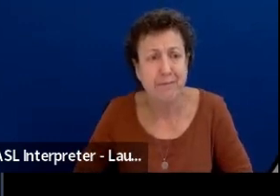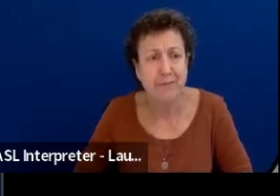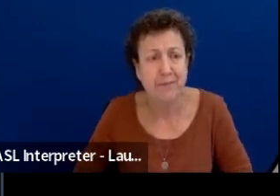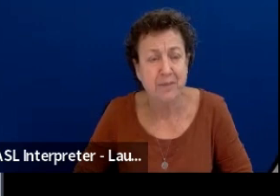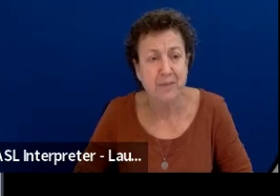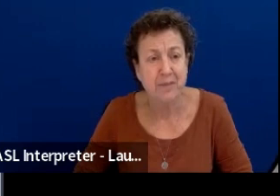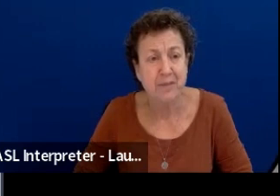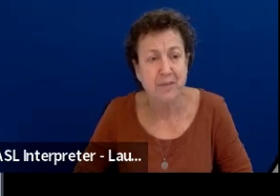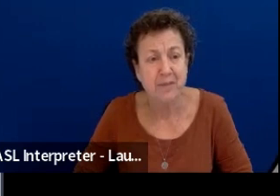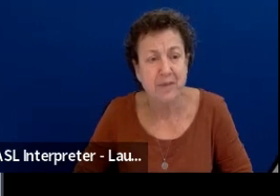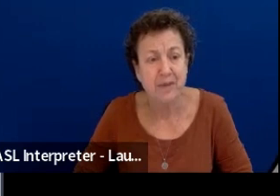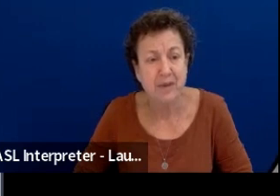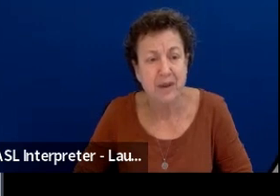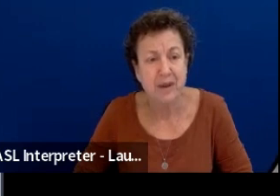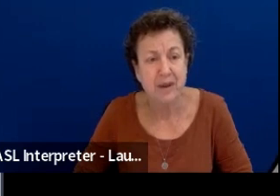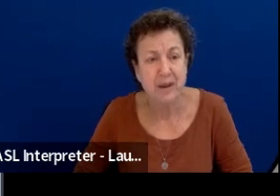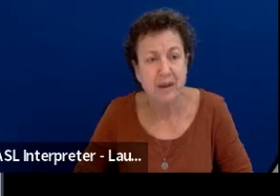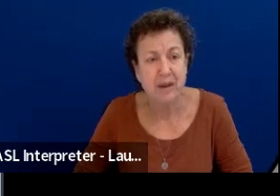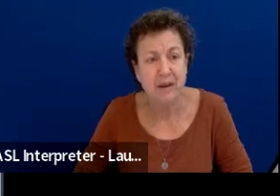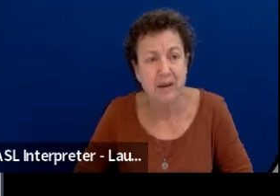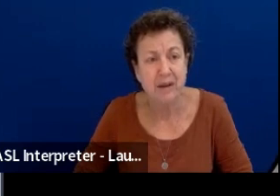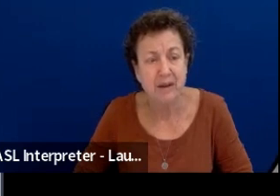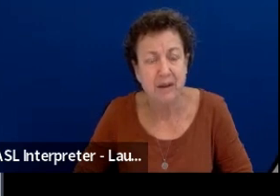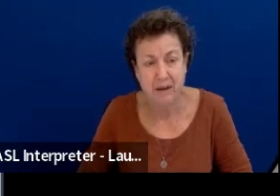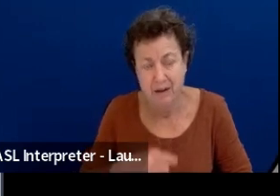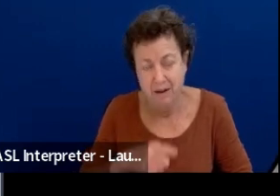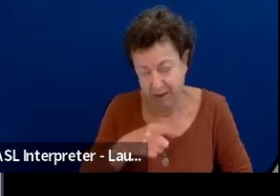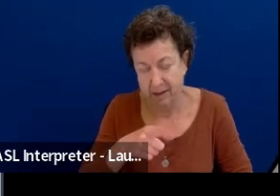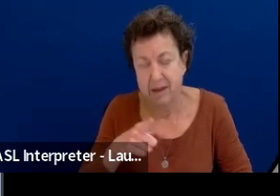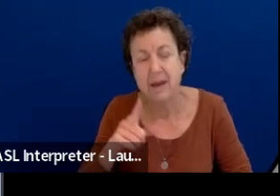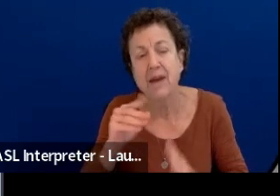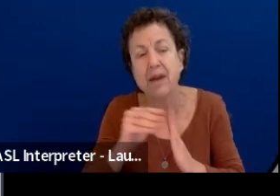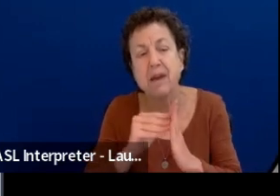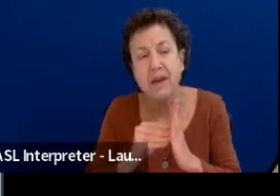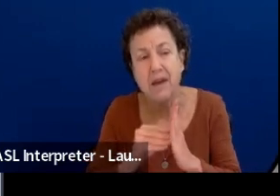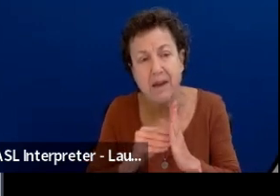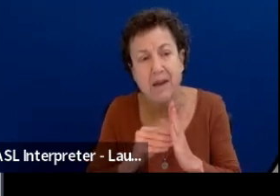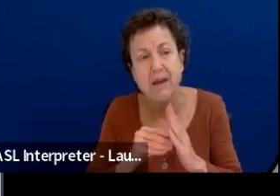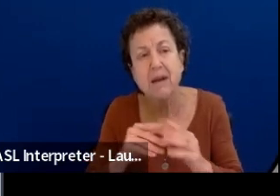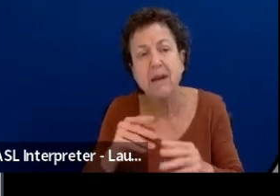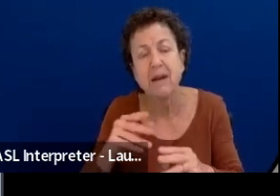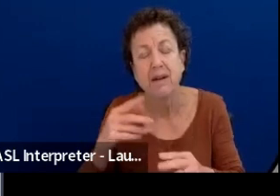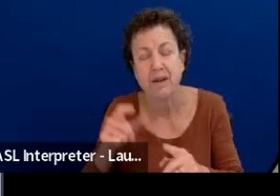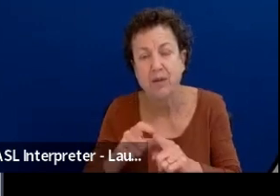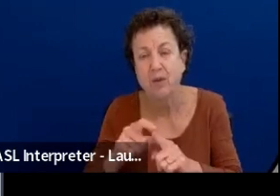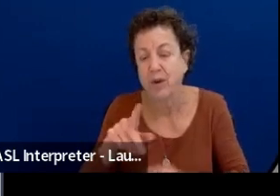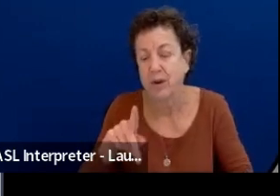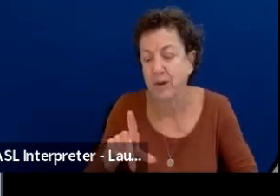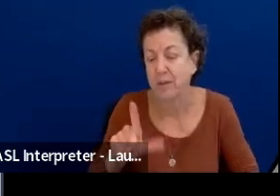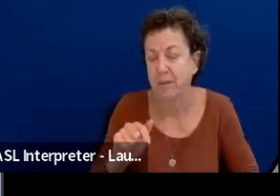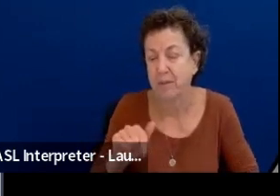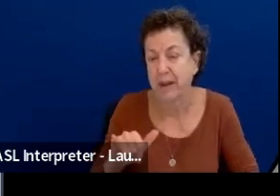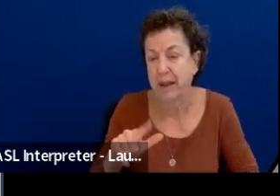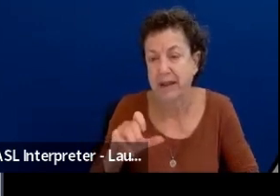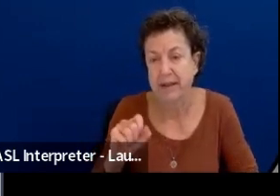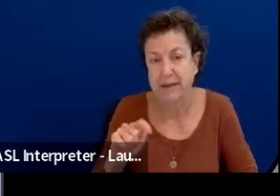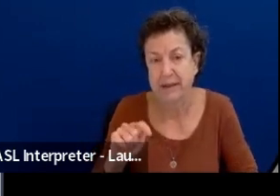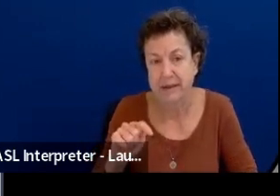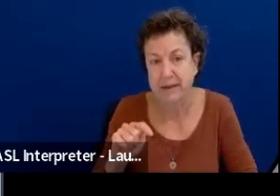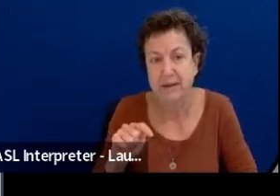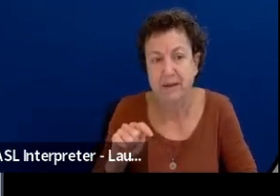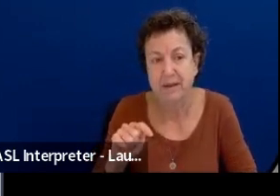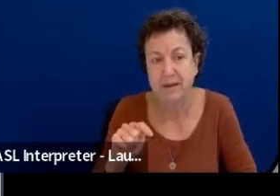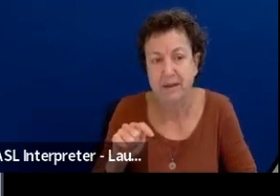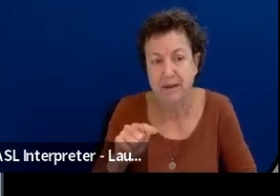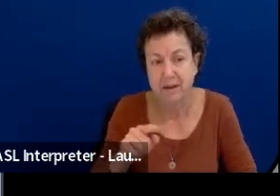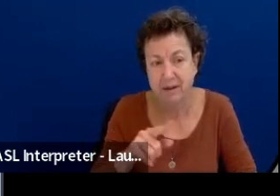Those archives are generally posted here under the playlists section. And